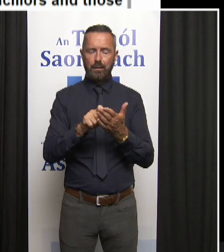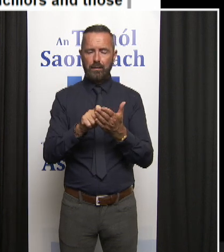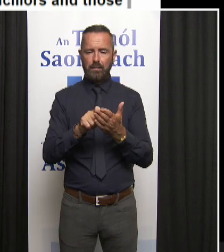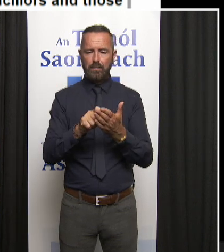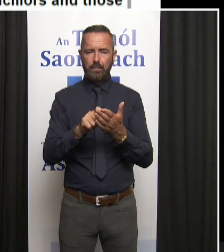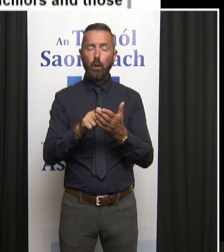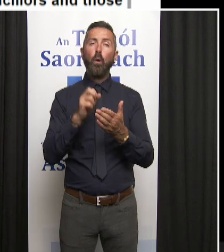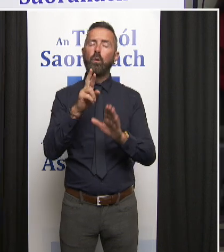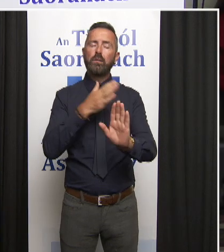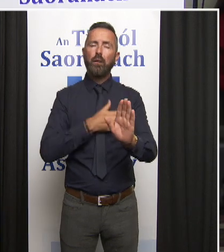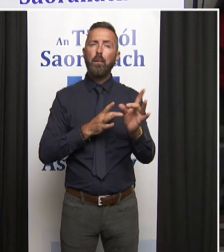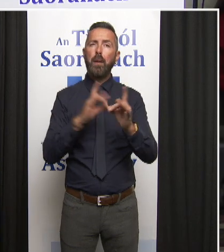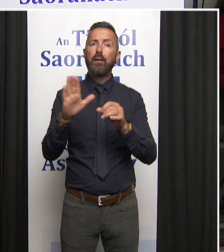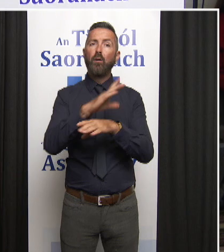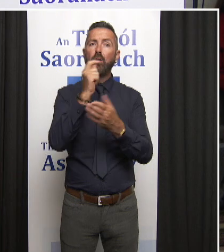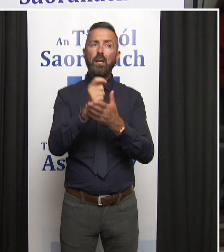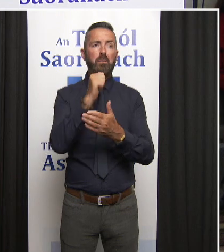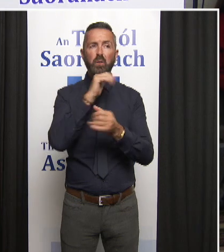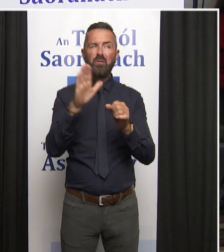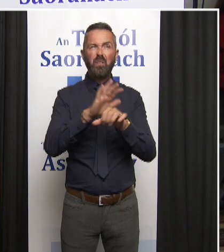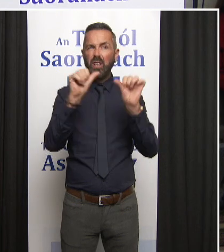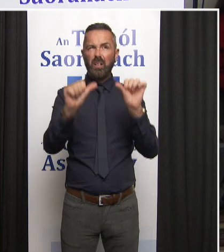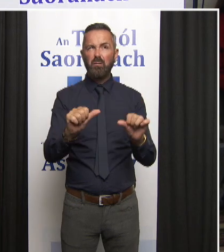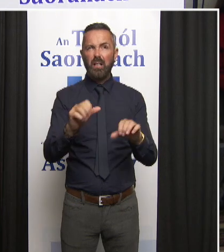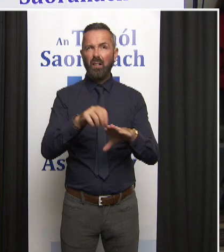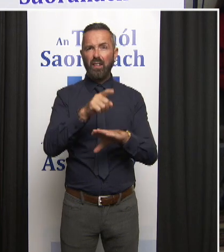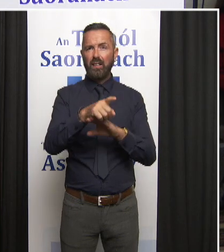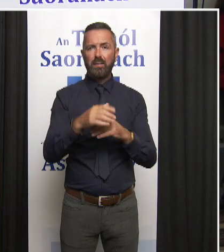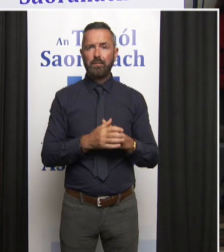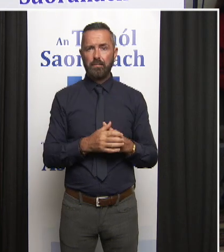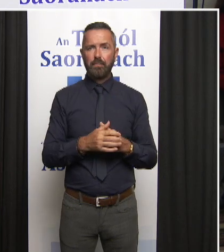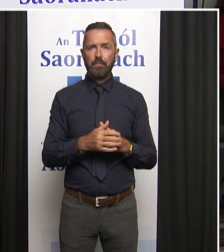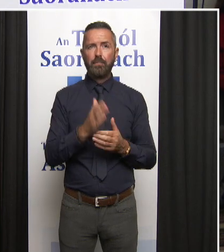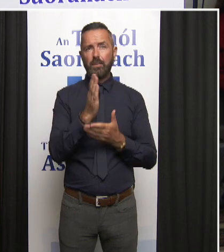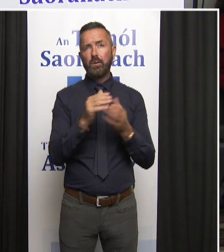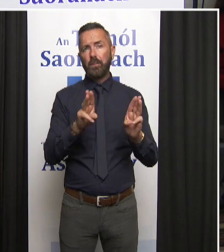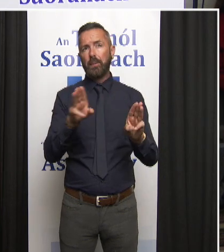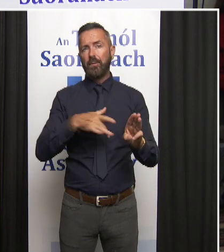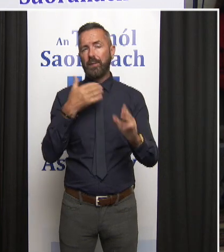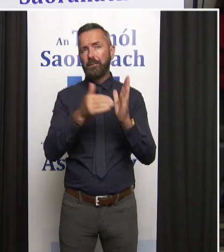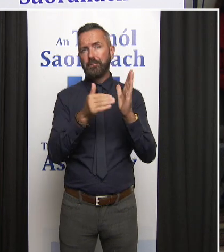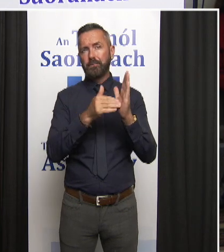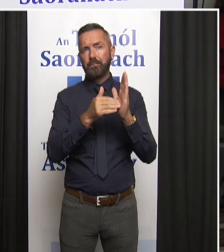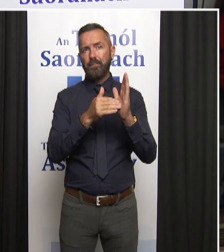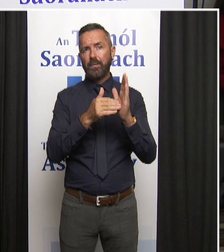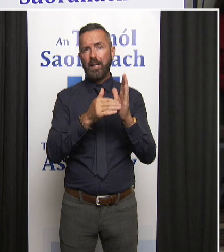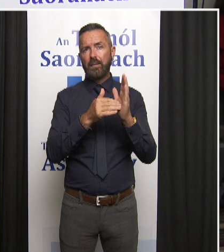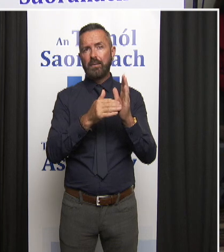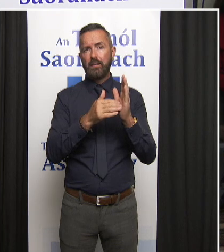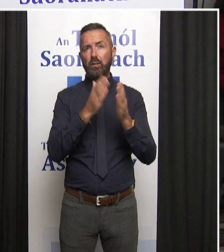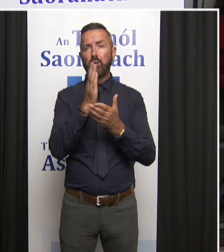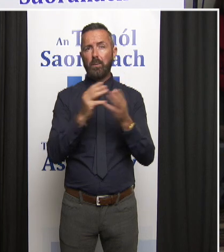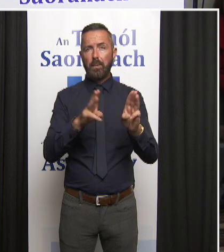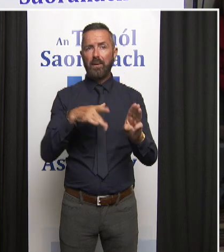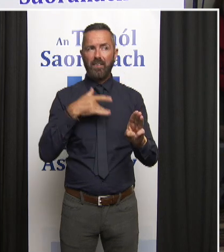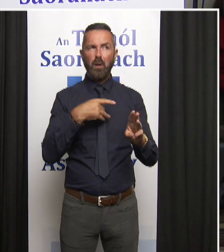if they should be made full-time even, we didn't reach a consensus on that either. Many councillors find it difficult to complete the work on a part-time basis,